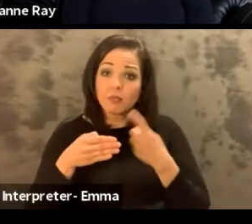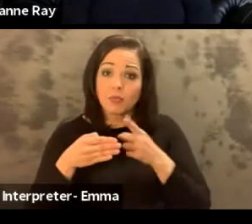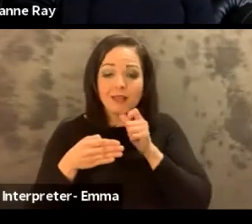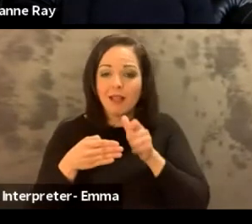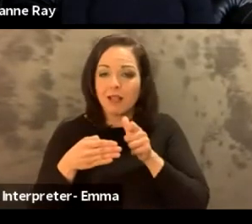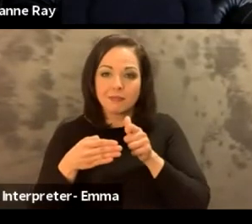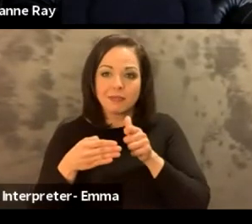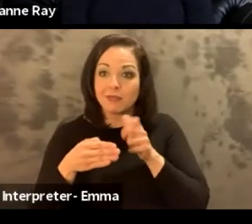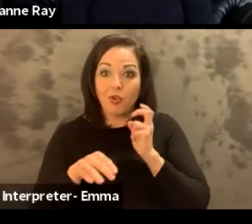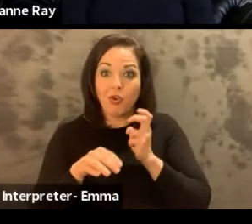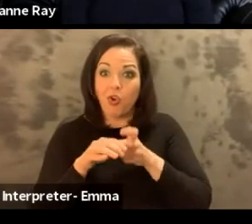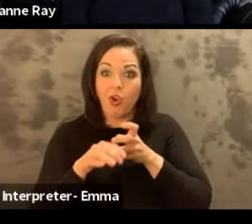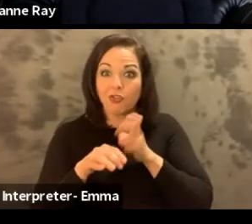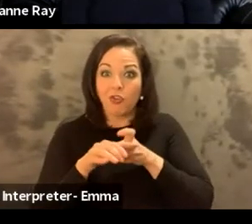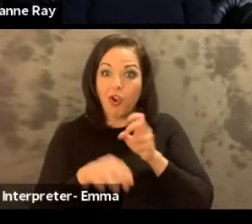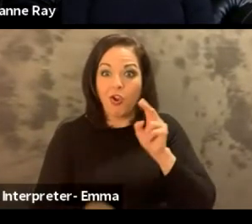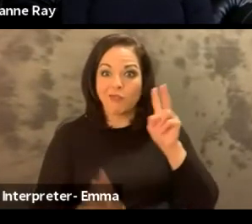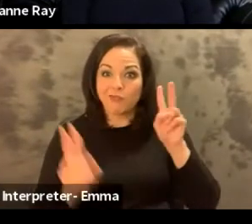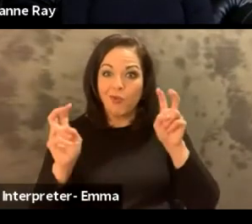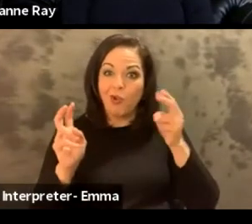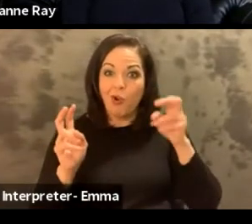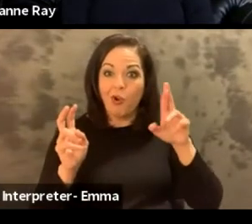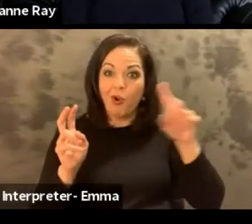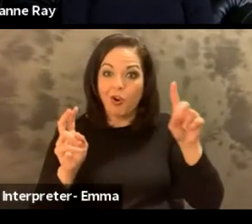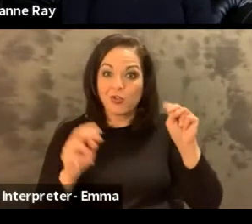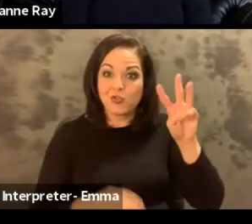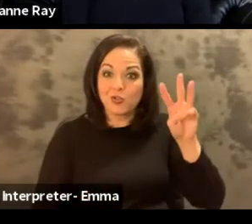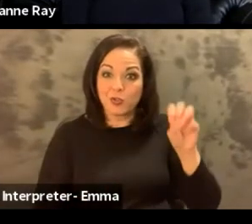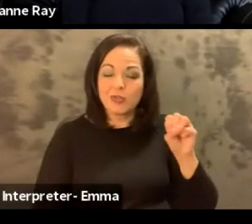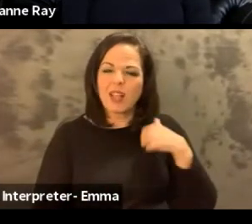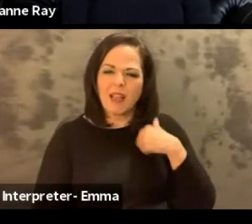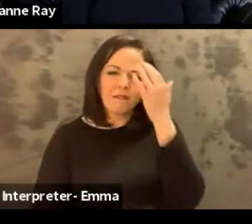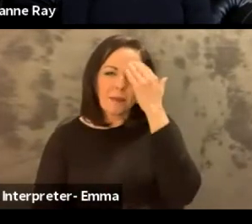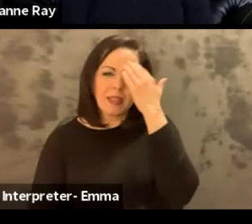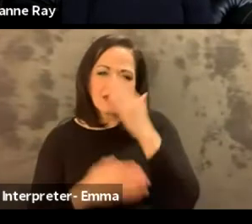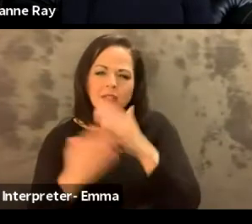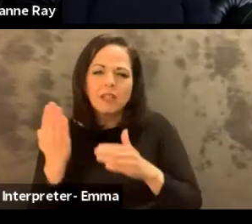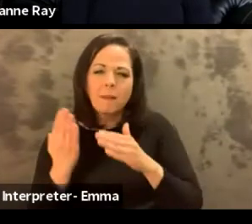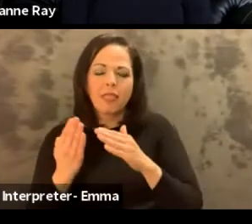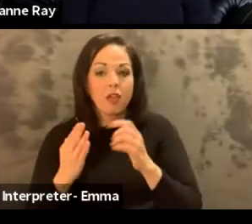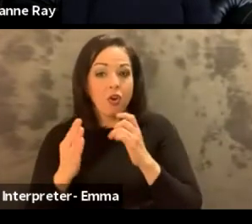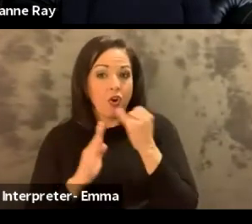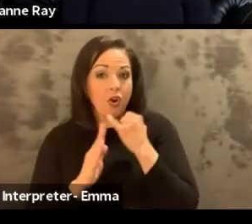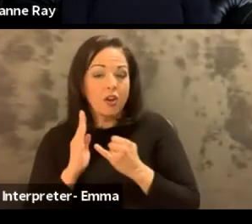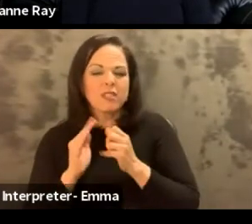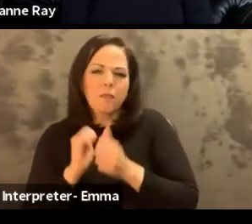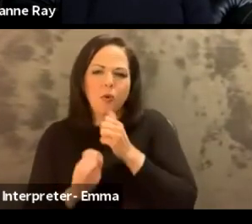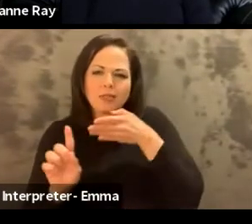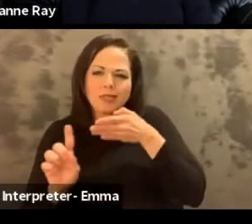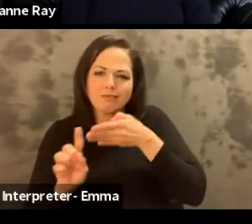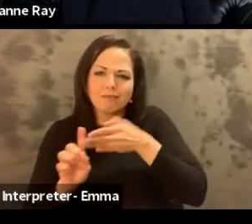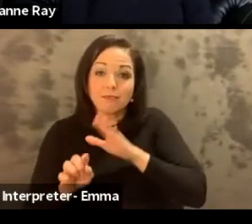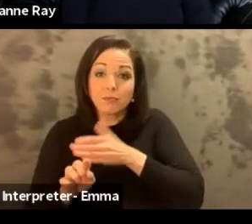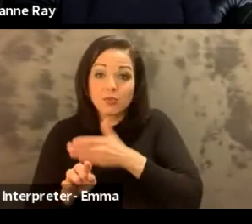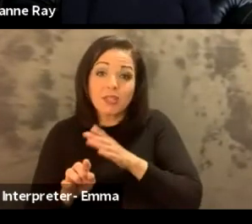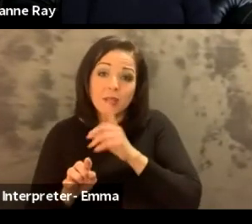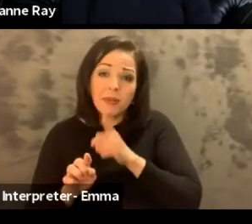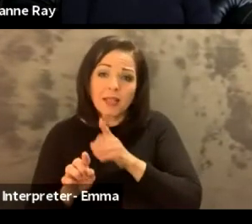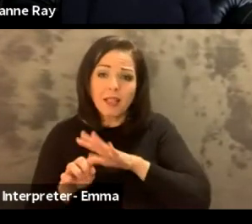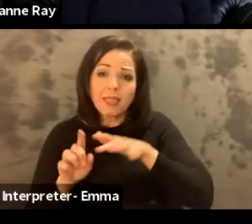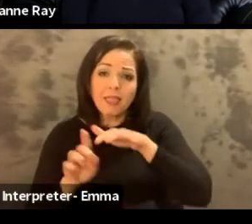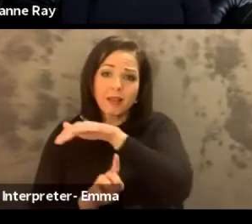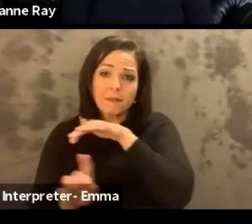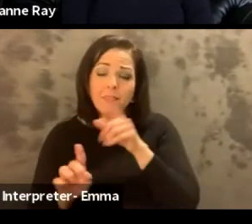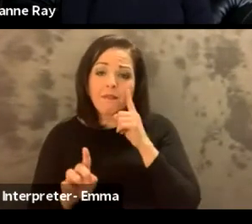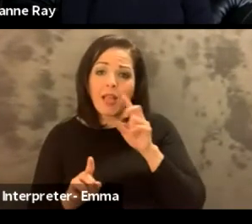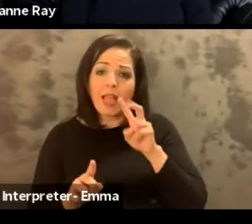hard news. And so I'm familiar with, you know, some of the arts landscape, mostly music, I would say. I've done some of that for The Everyday. And